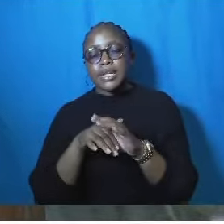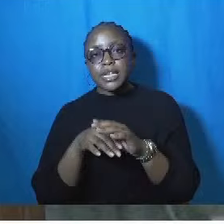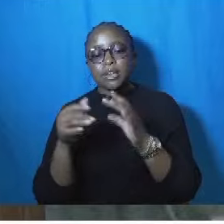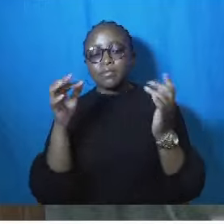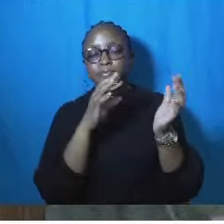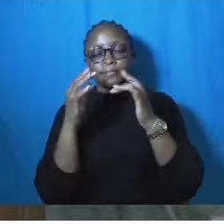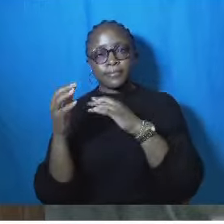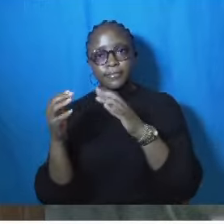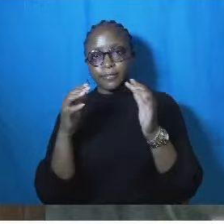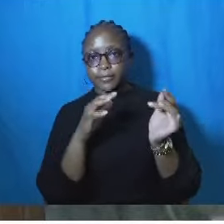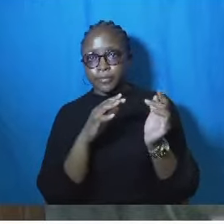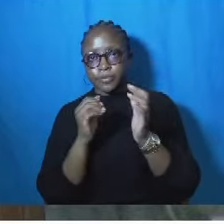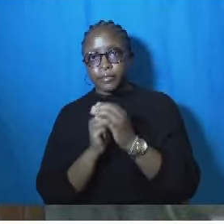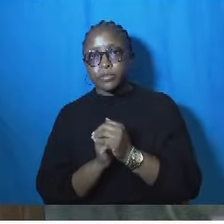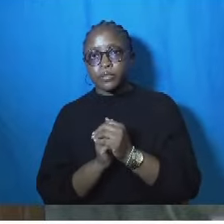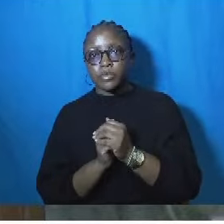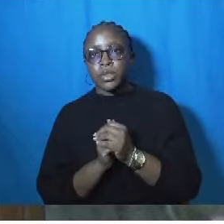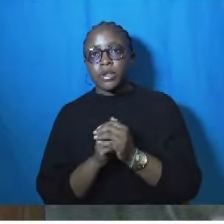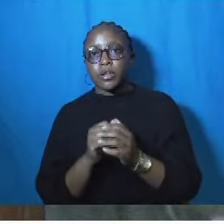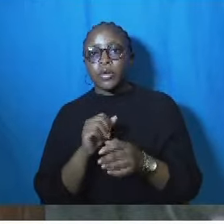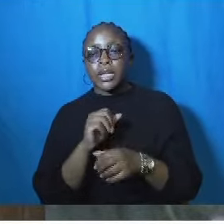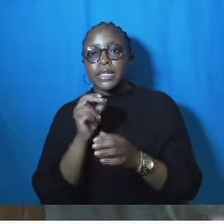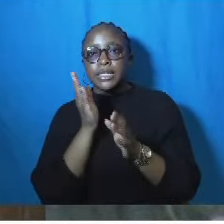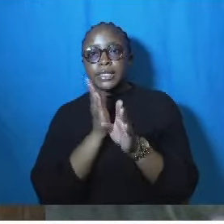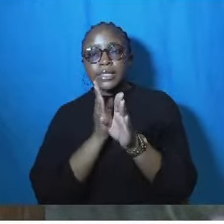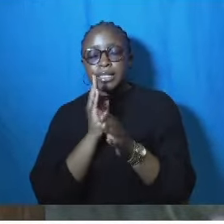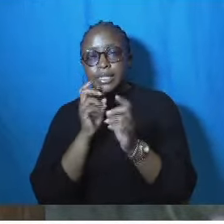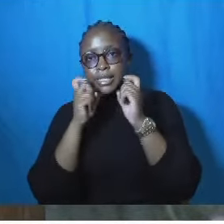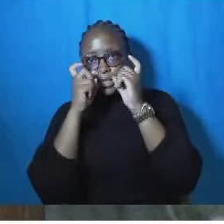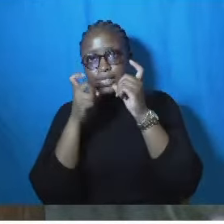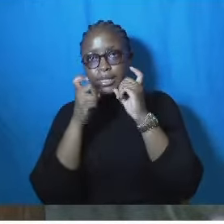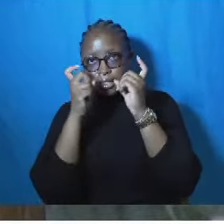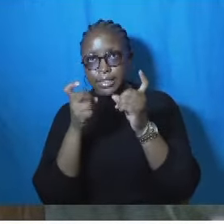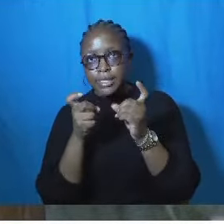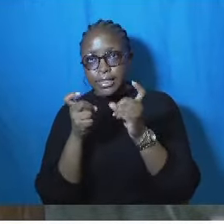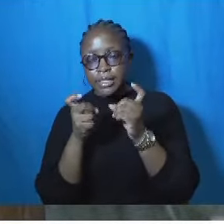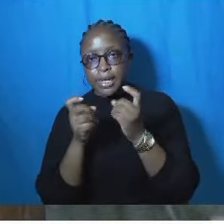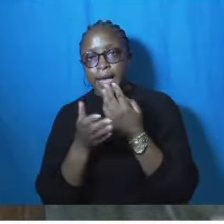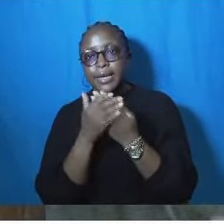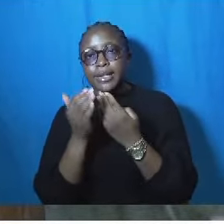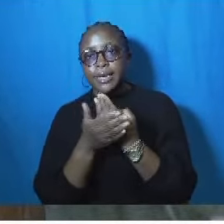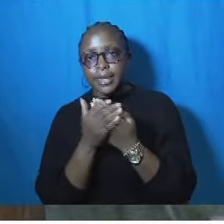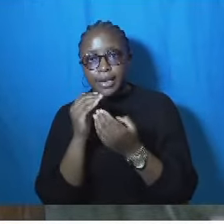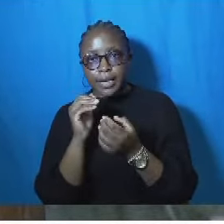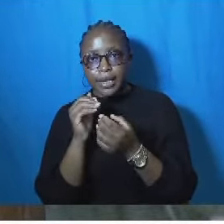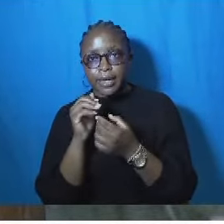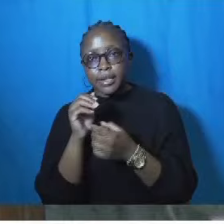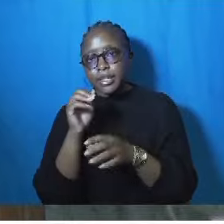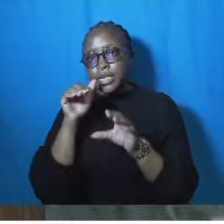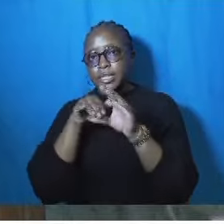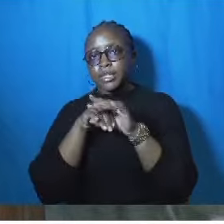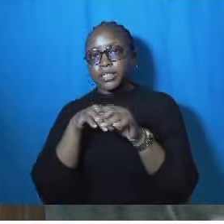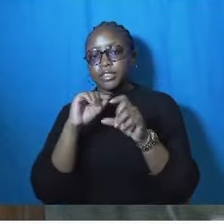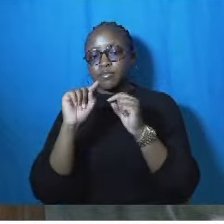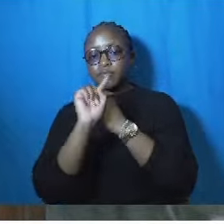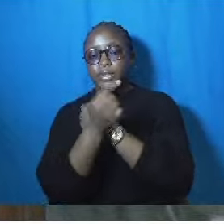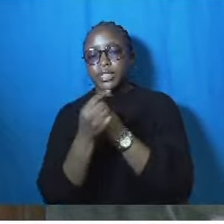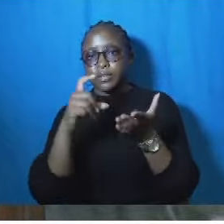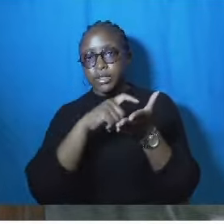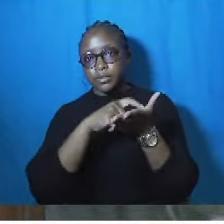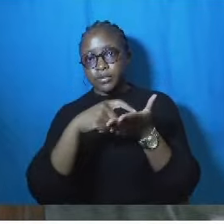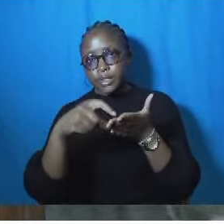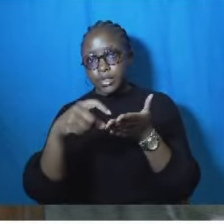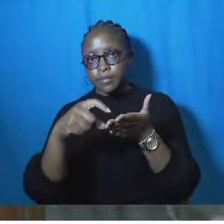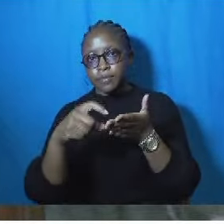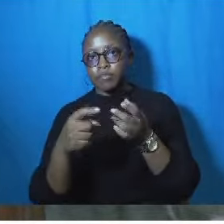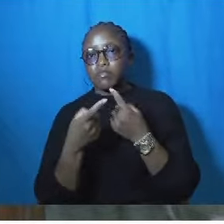The concept of sin is taken care of in a different passage. The stronger believer